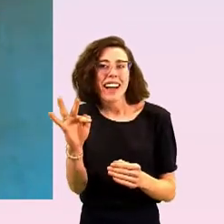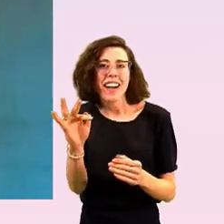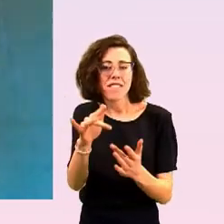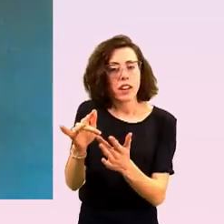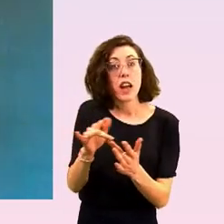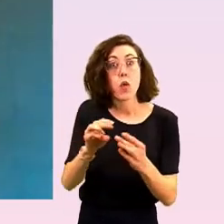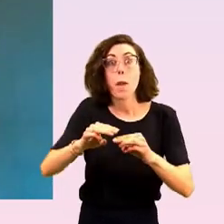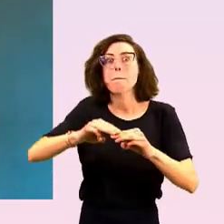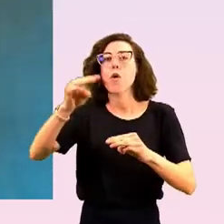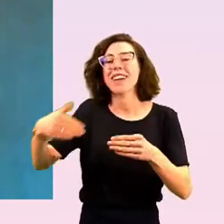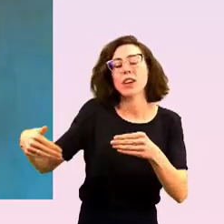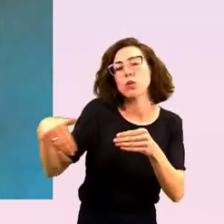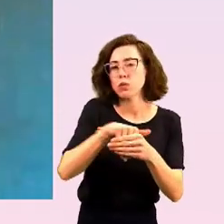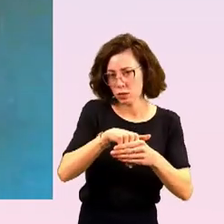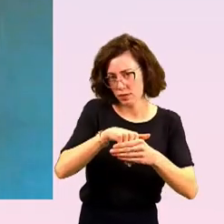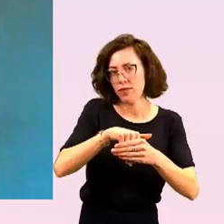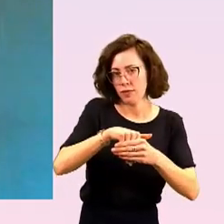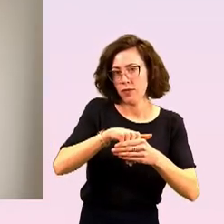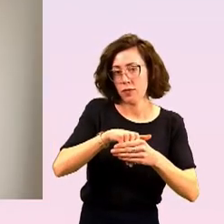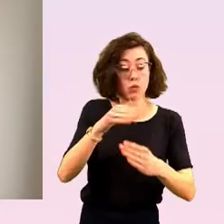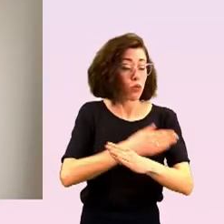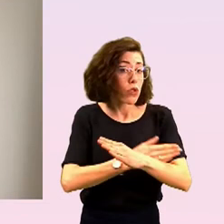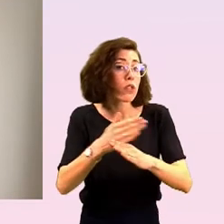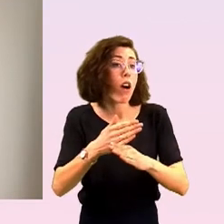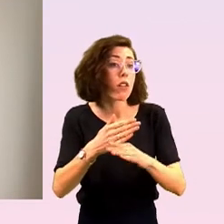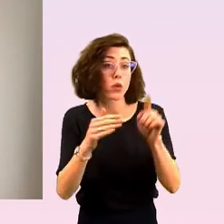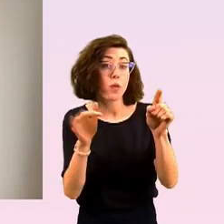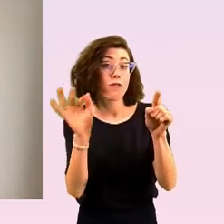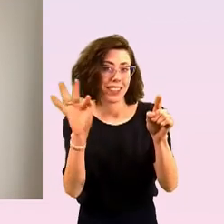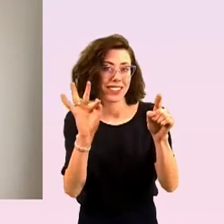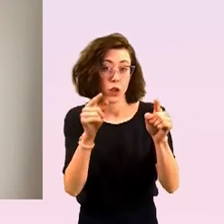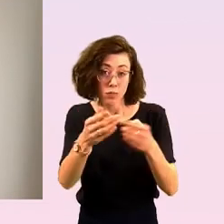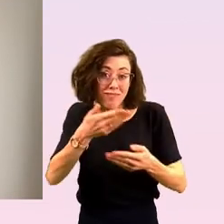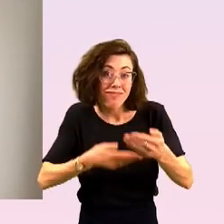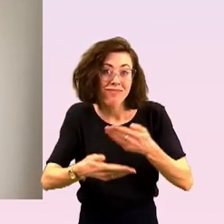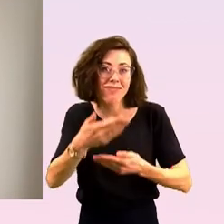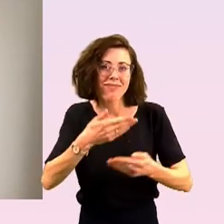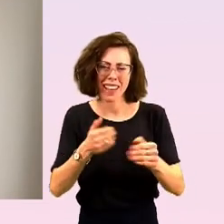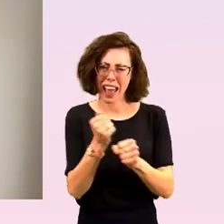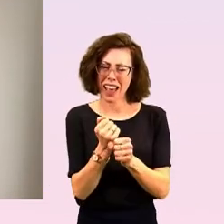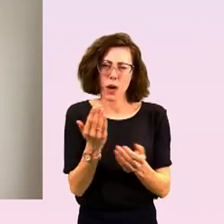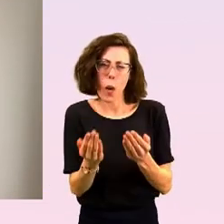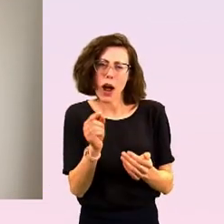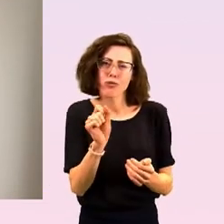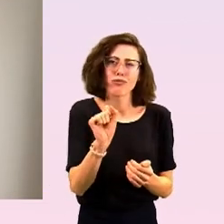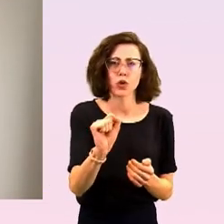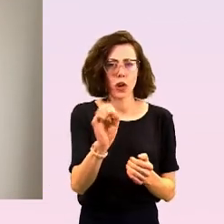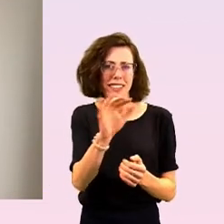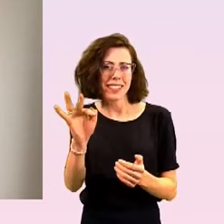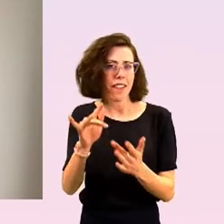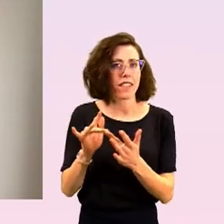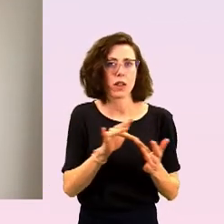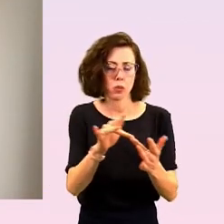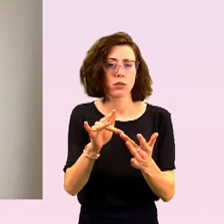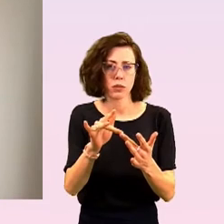So I guess we'll start with Francis. If you can talk a little bit about how your staff network has become like keyed